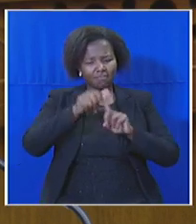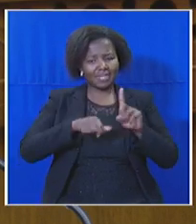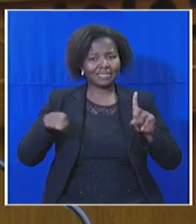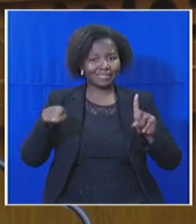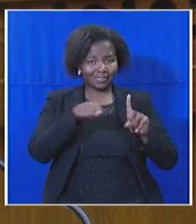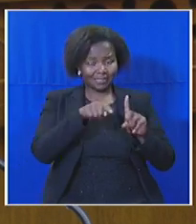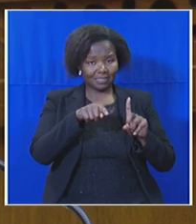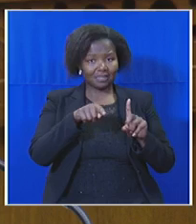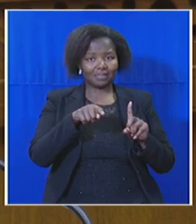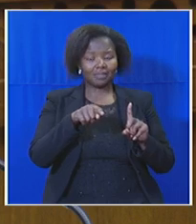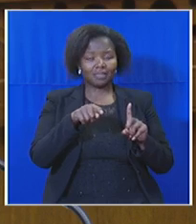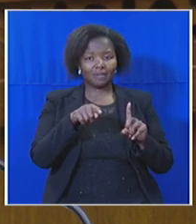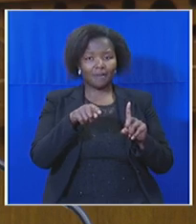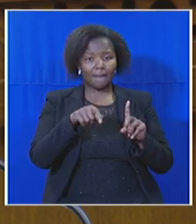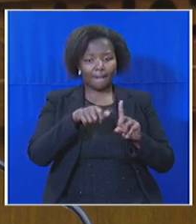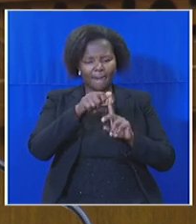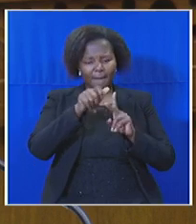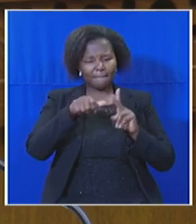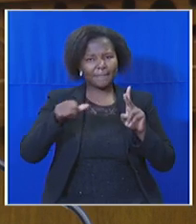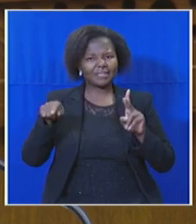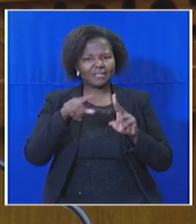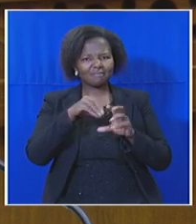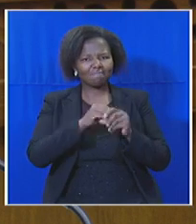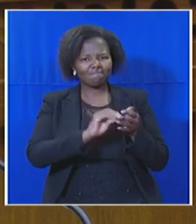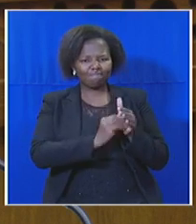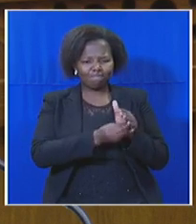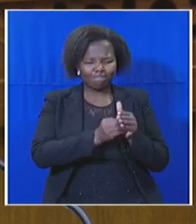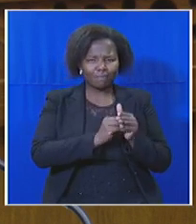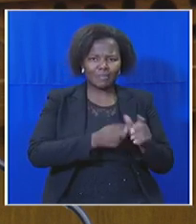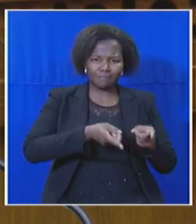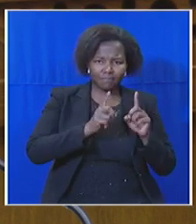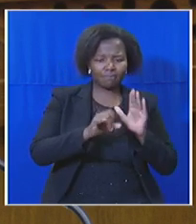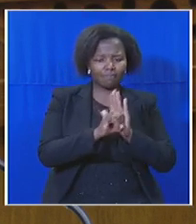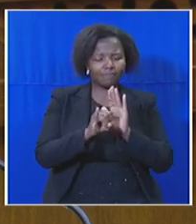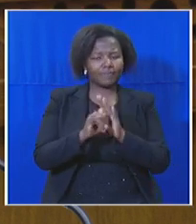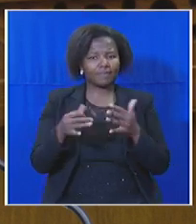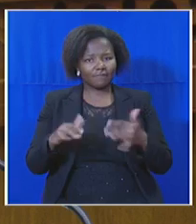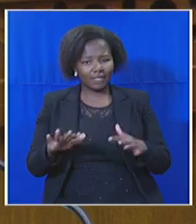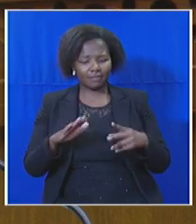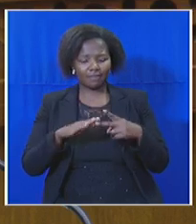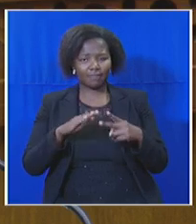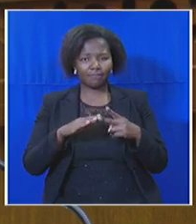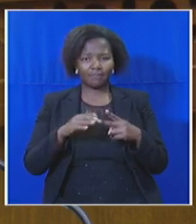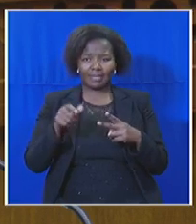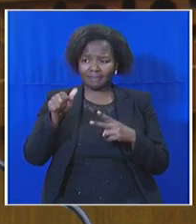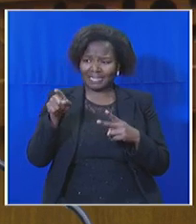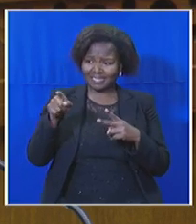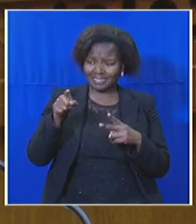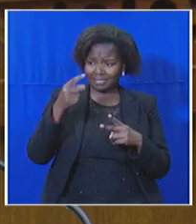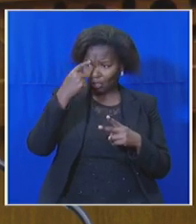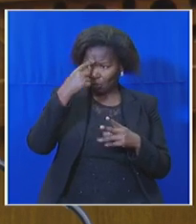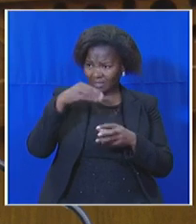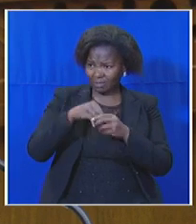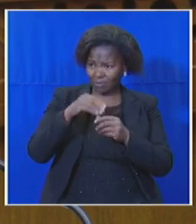identification of high-risk areas such as gang-infested areas, description of dangerous suspects and